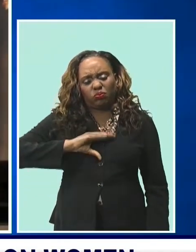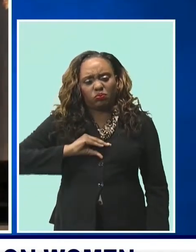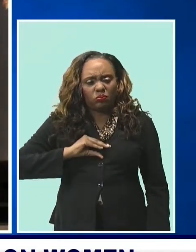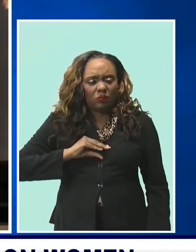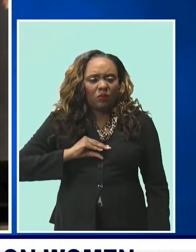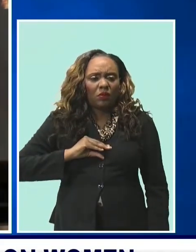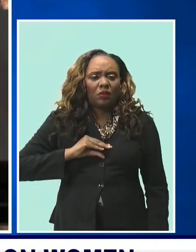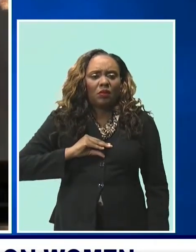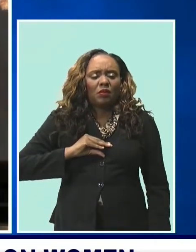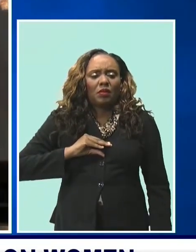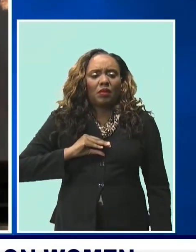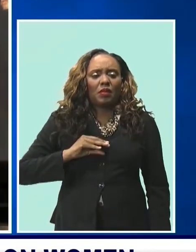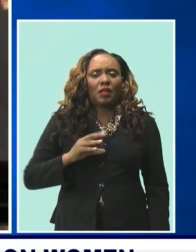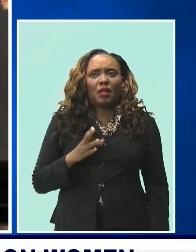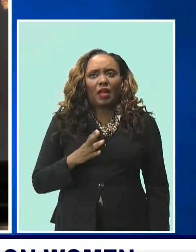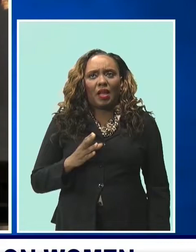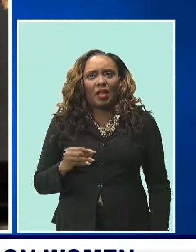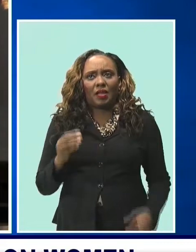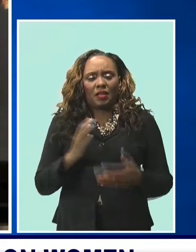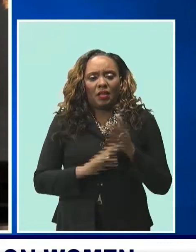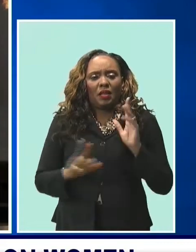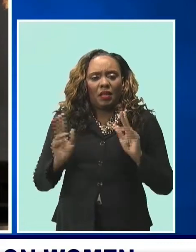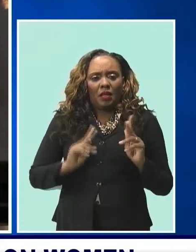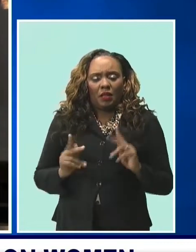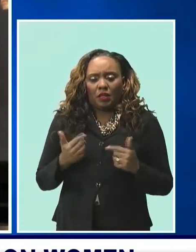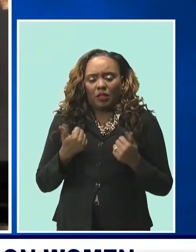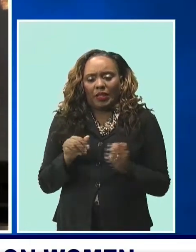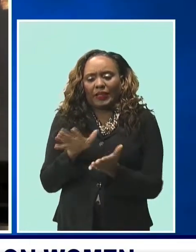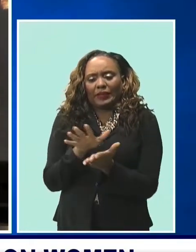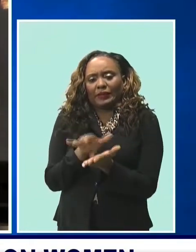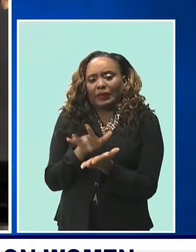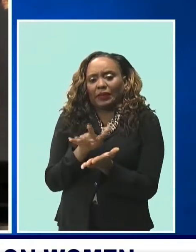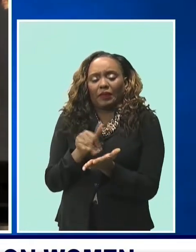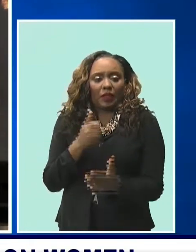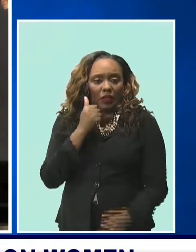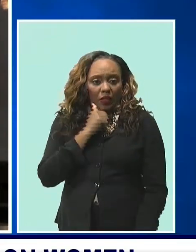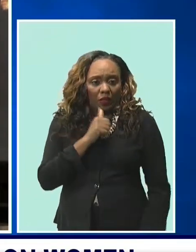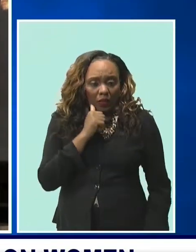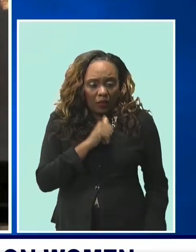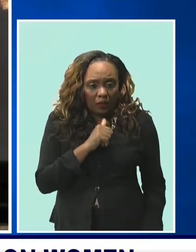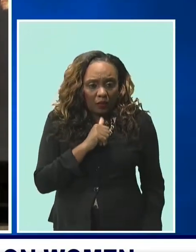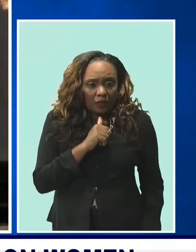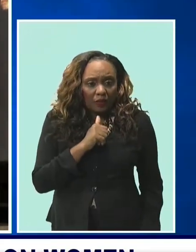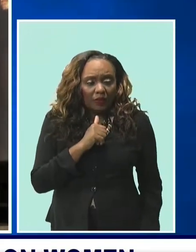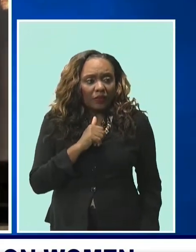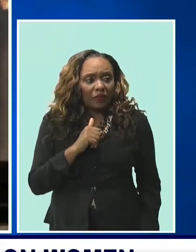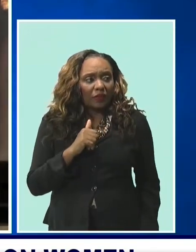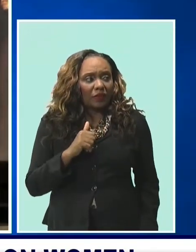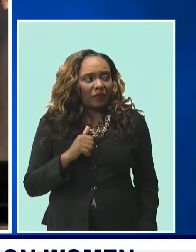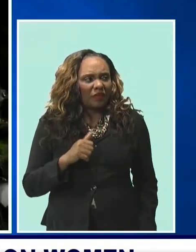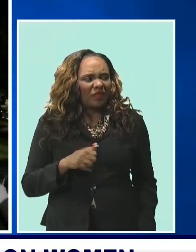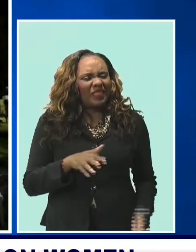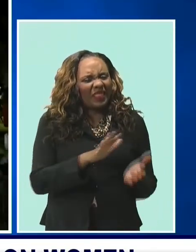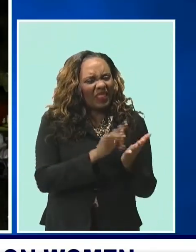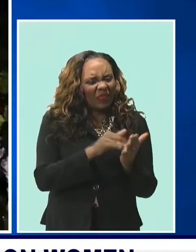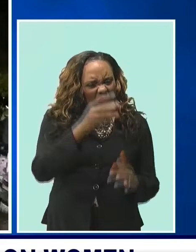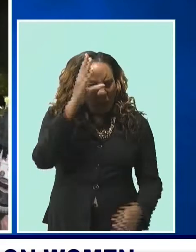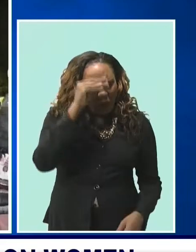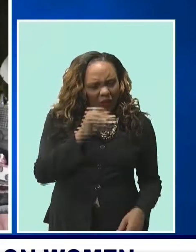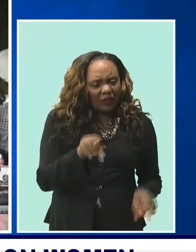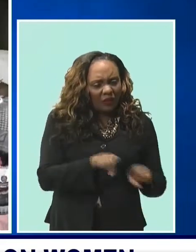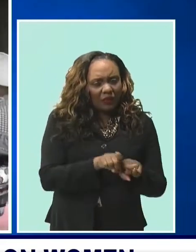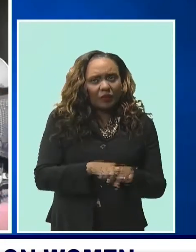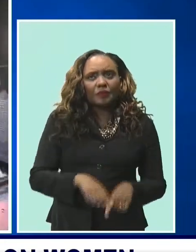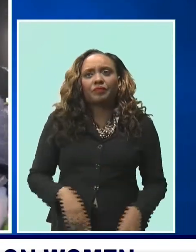perpetrators, both male and female, that are taking advantage of our girls, to our boys as well. Former